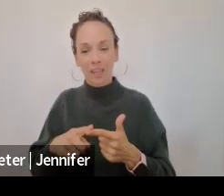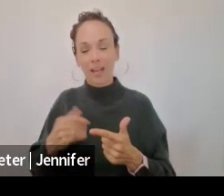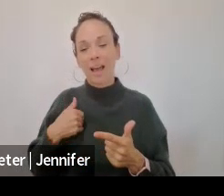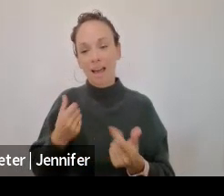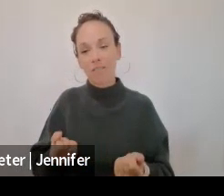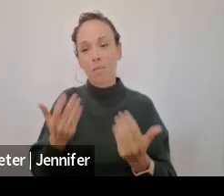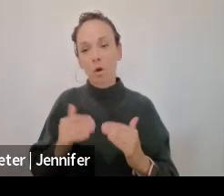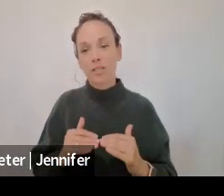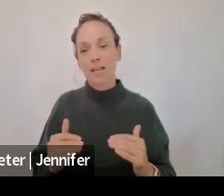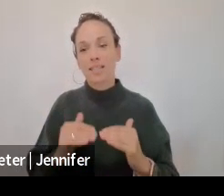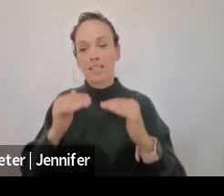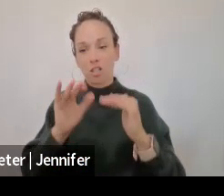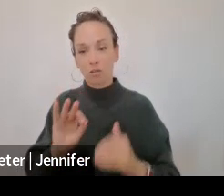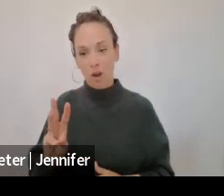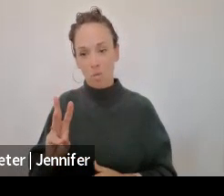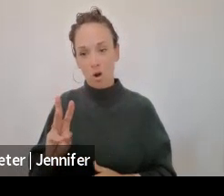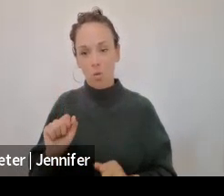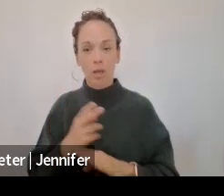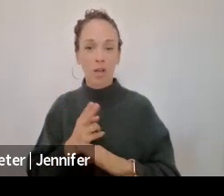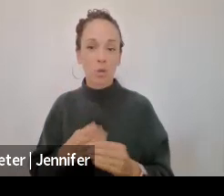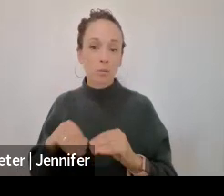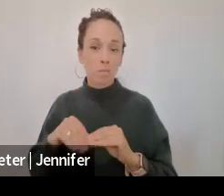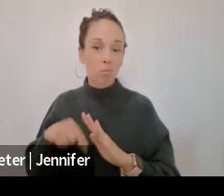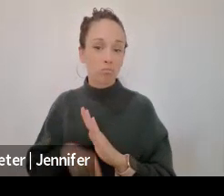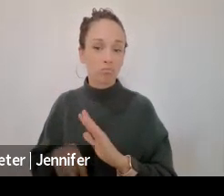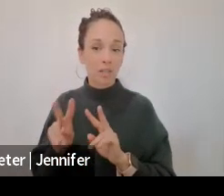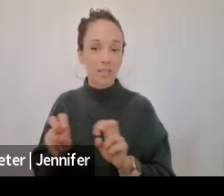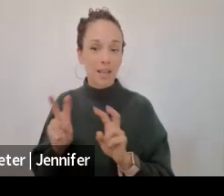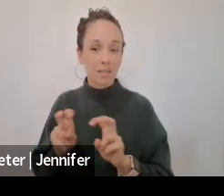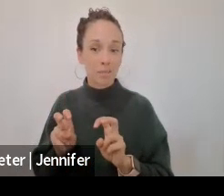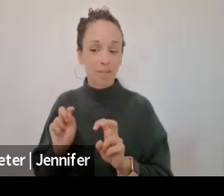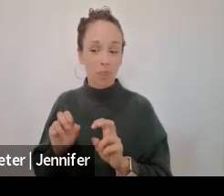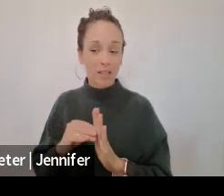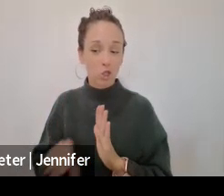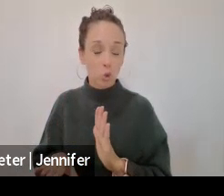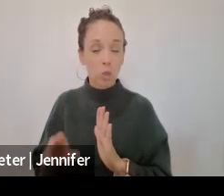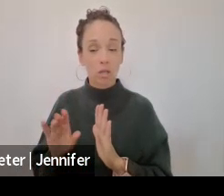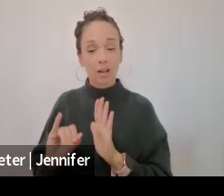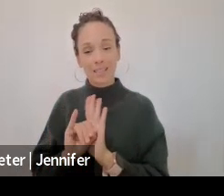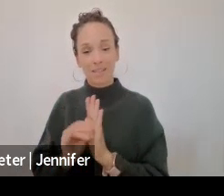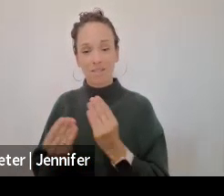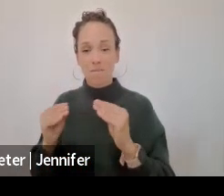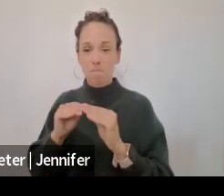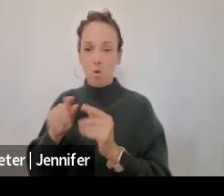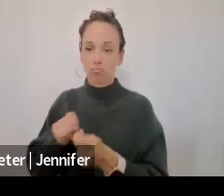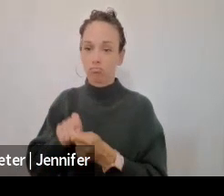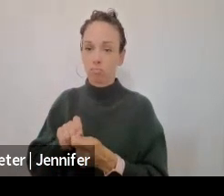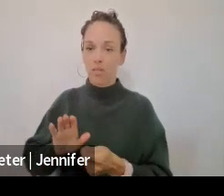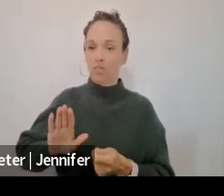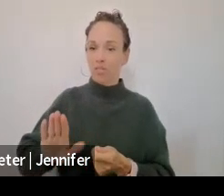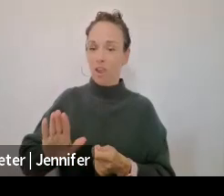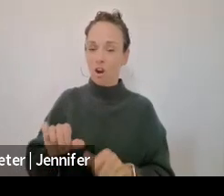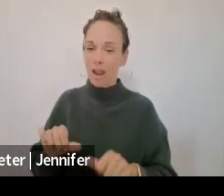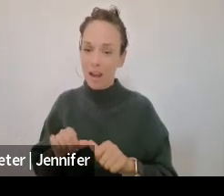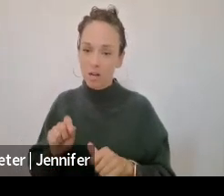framework, use further assessment maybe to identify more particularly their